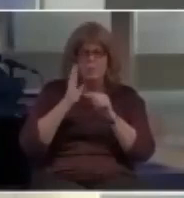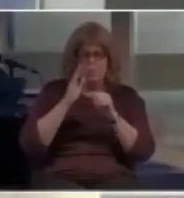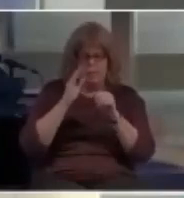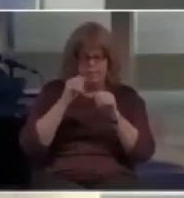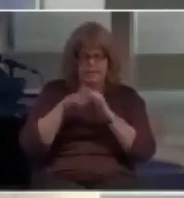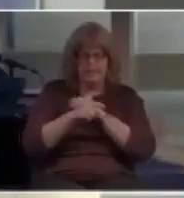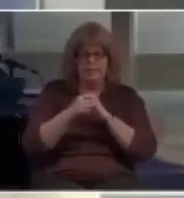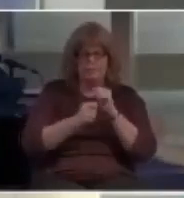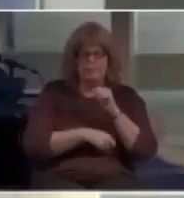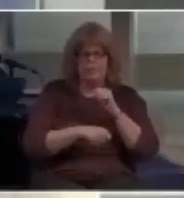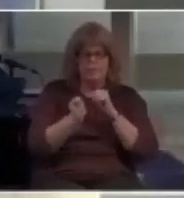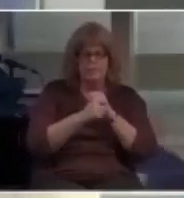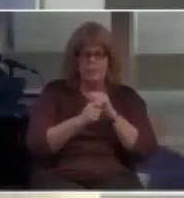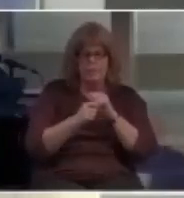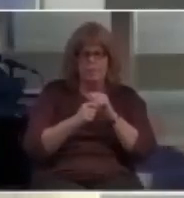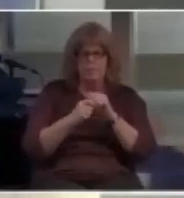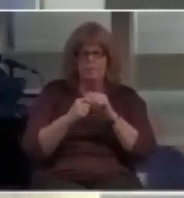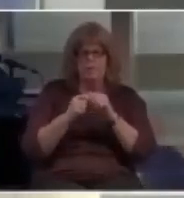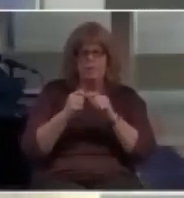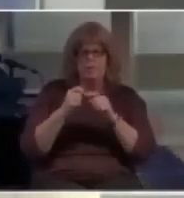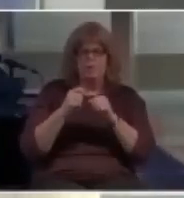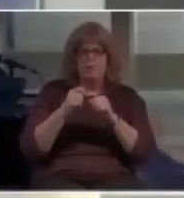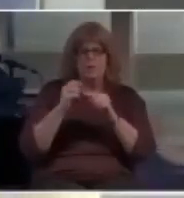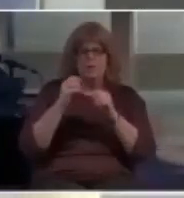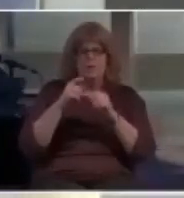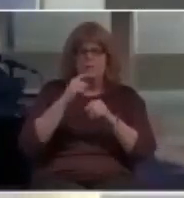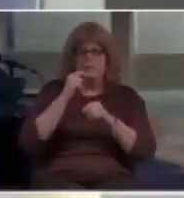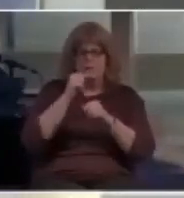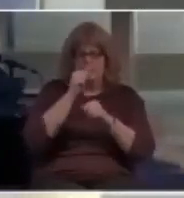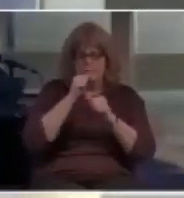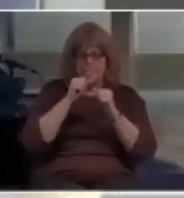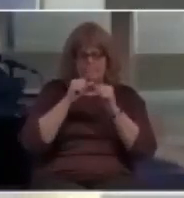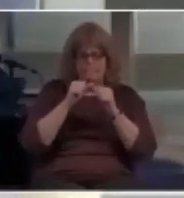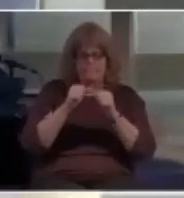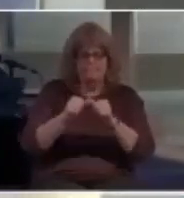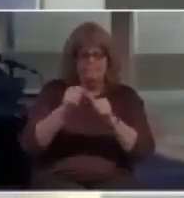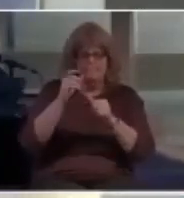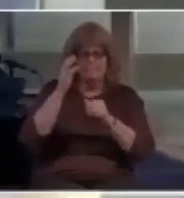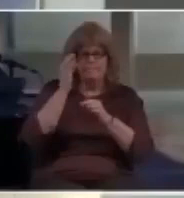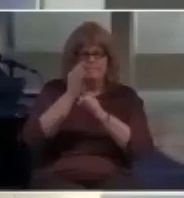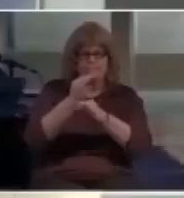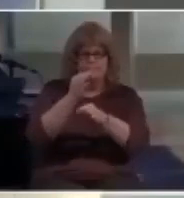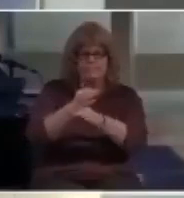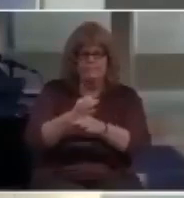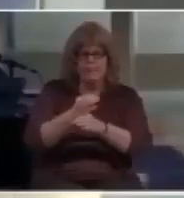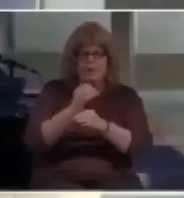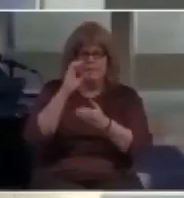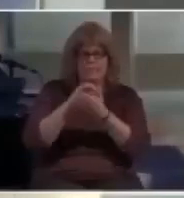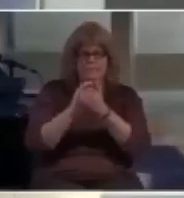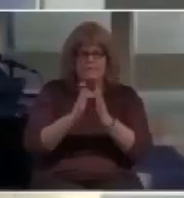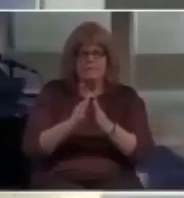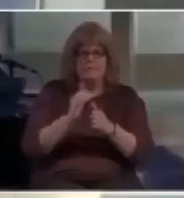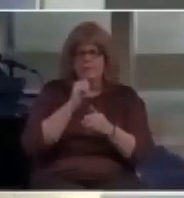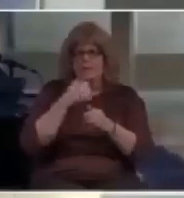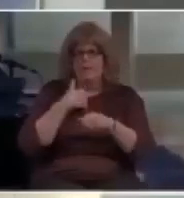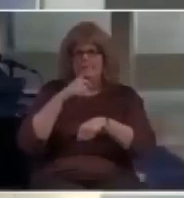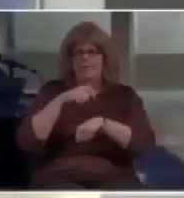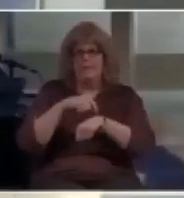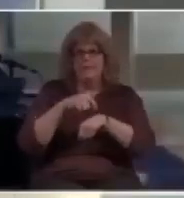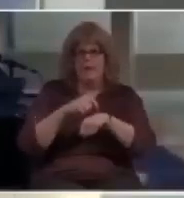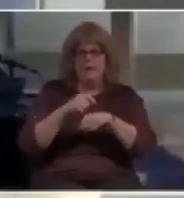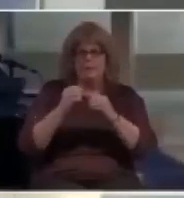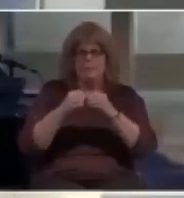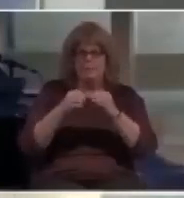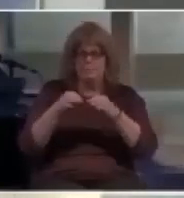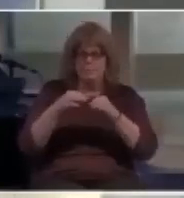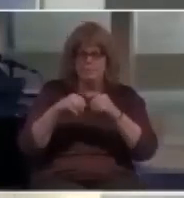killed. Here is the perseverance and faith of the saints. And so, again, I don't have time to unpack